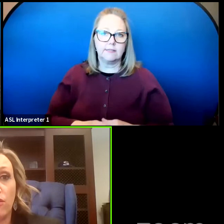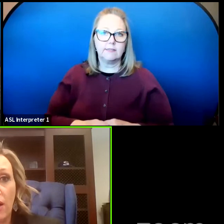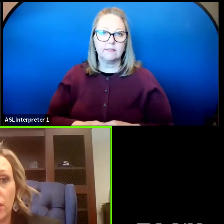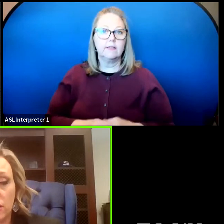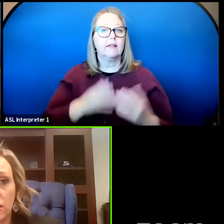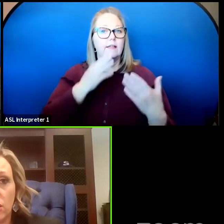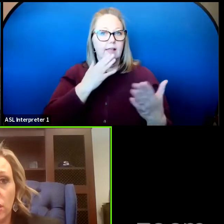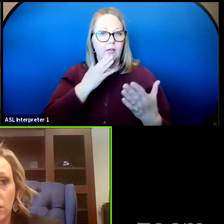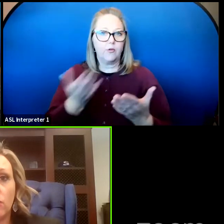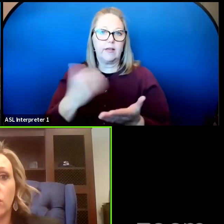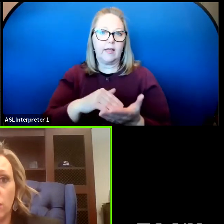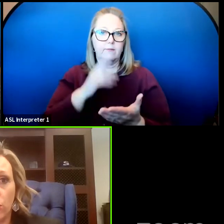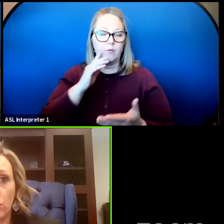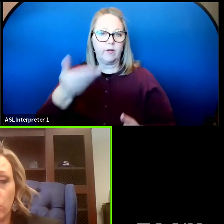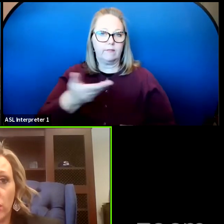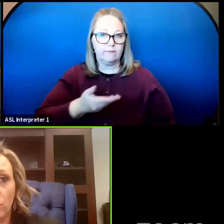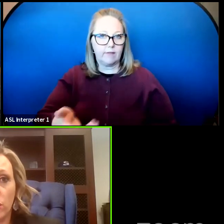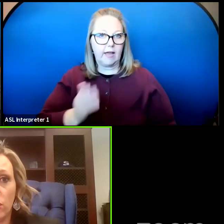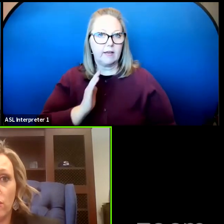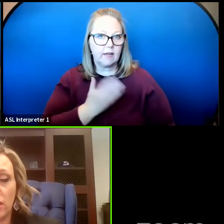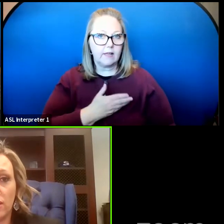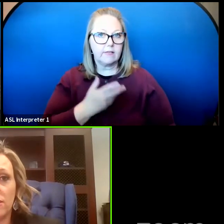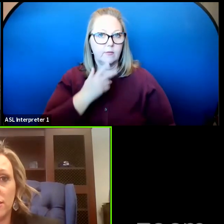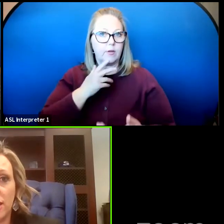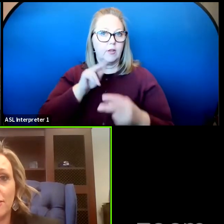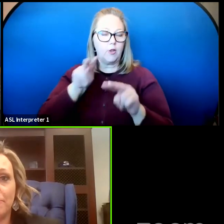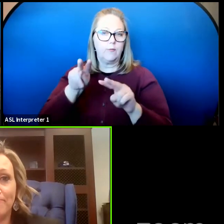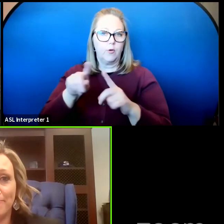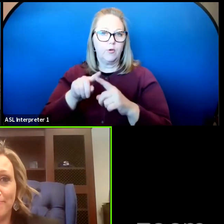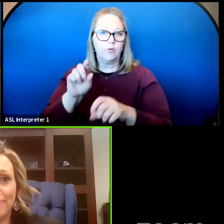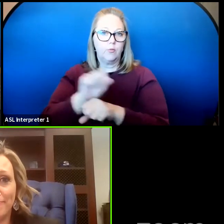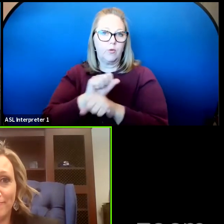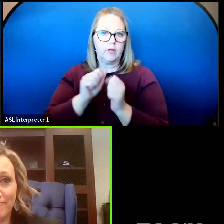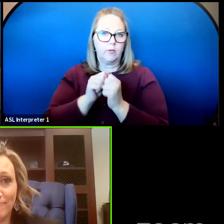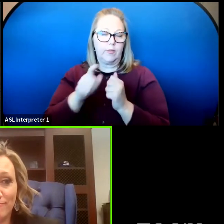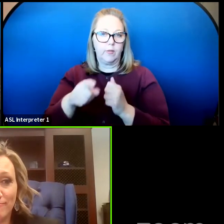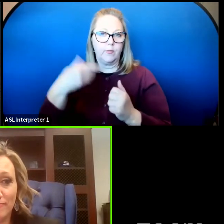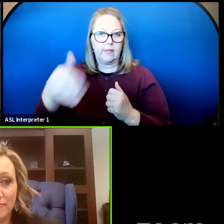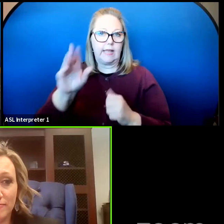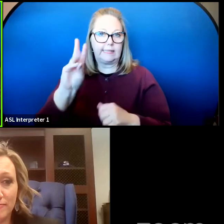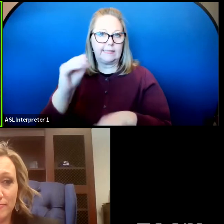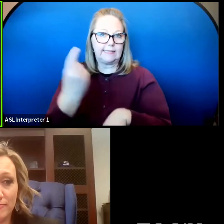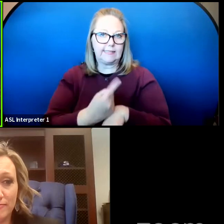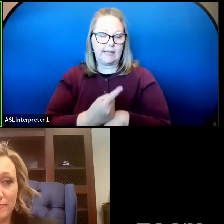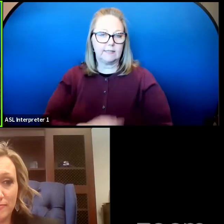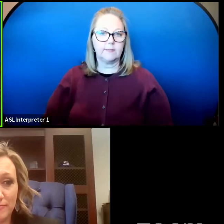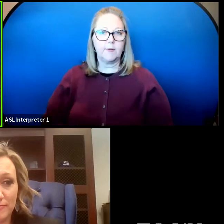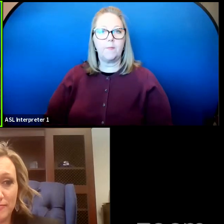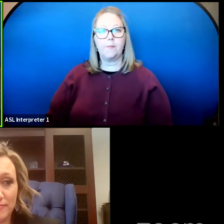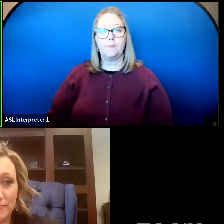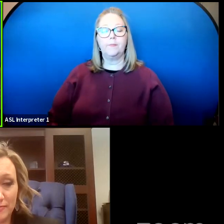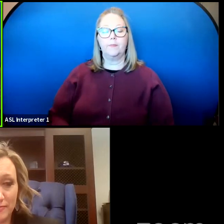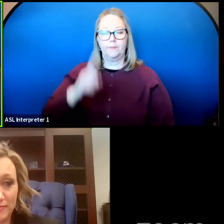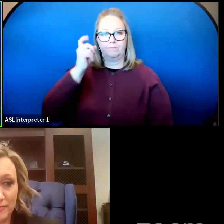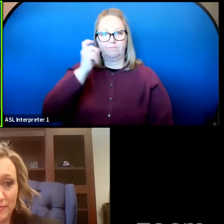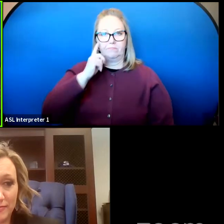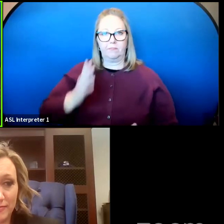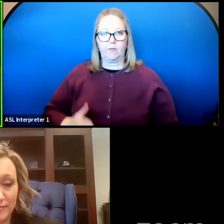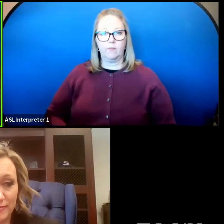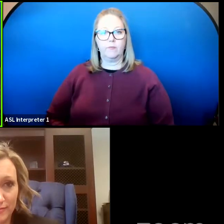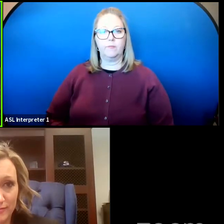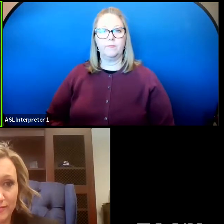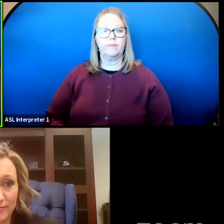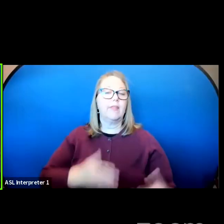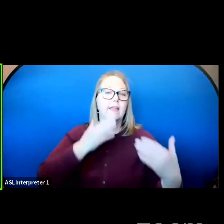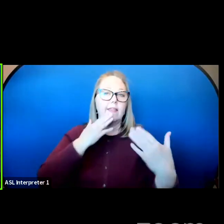Thank you again for having us here, and looking forward to working with you over the next 60 days. Thank you both for joining us. I sincerely appreciate it.